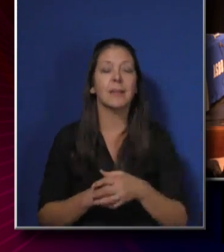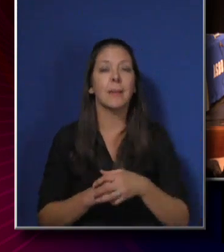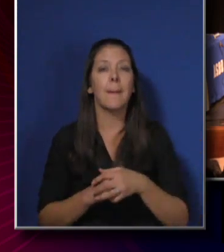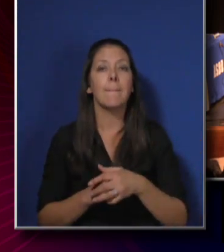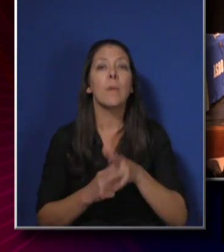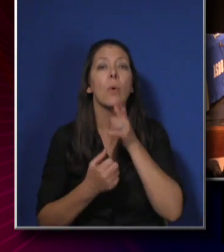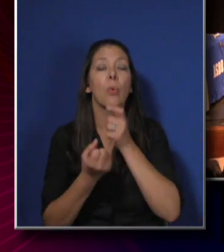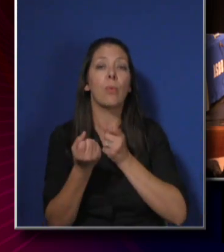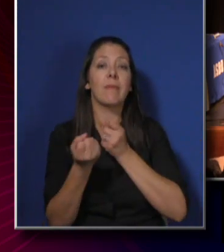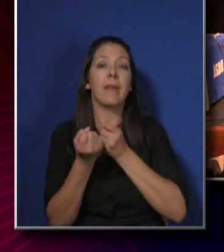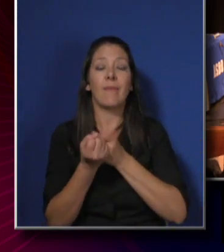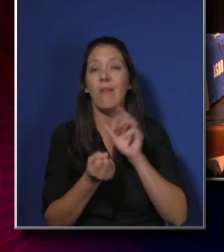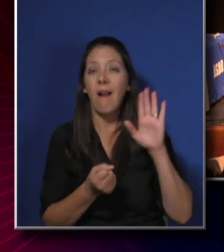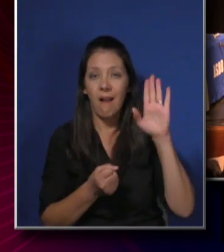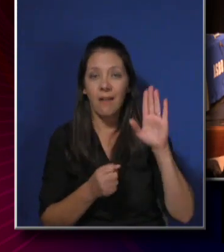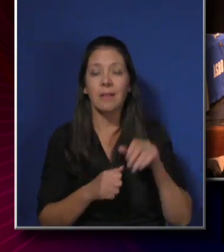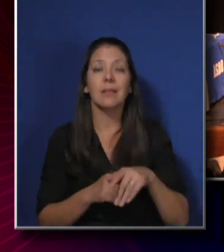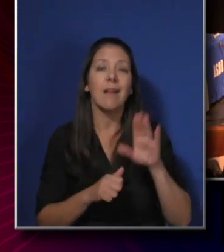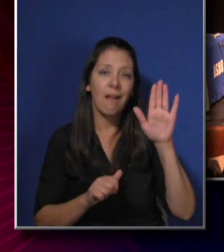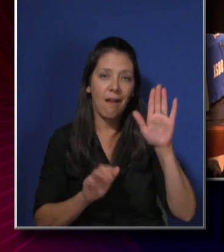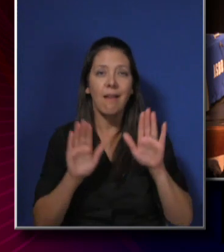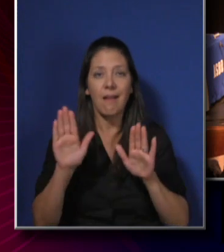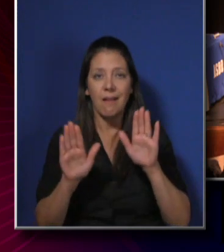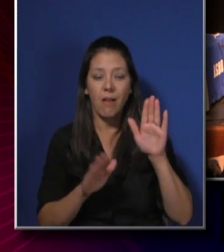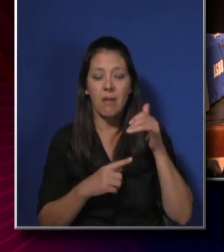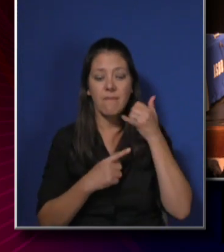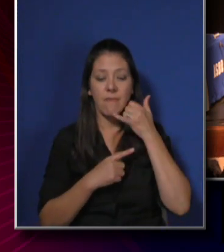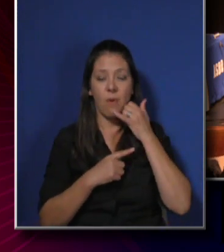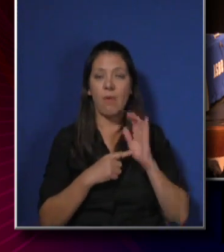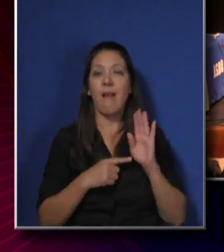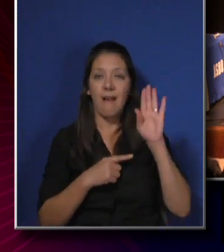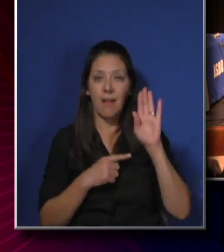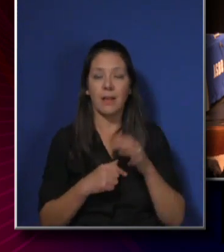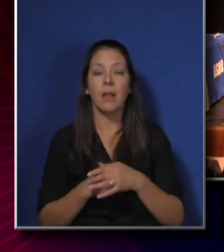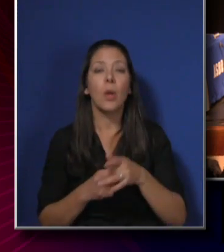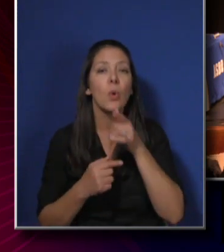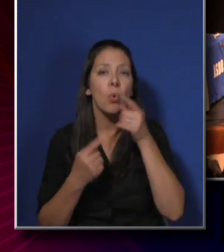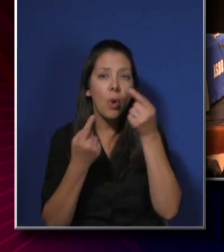All those in favor say aye. Aye. Aye. Opposed?